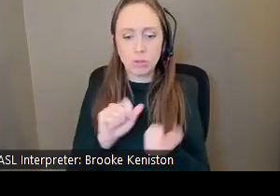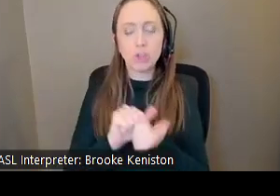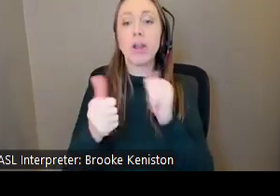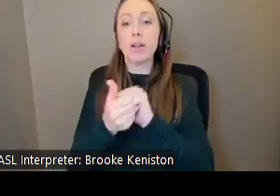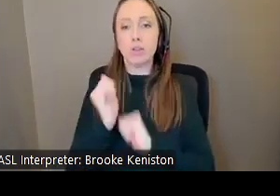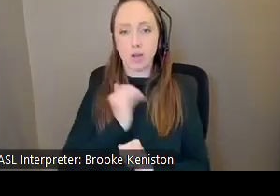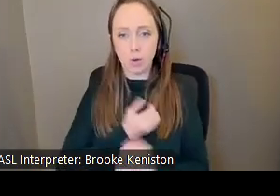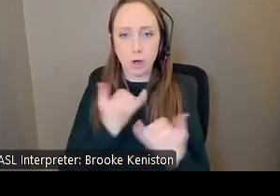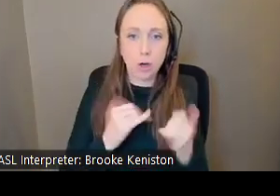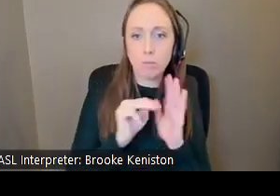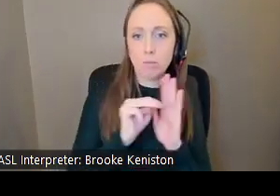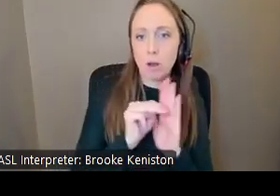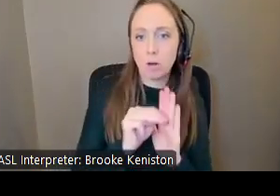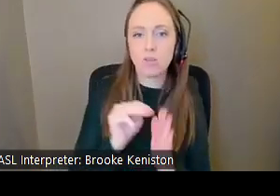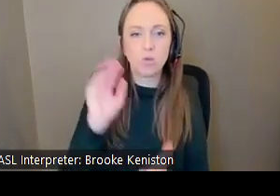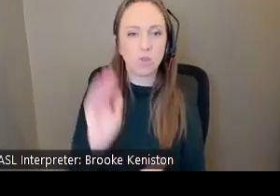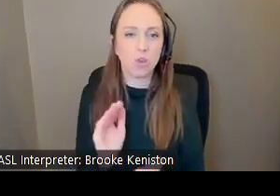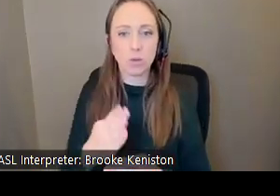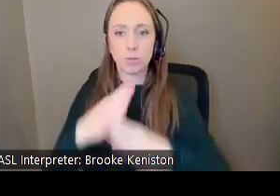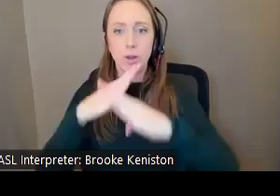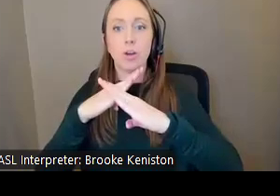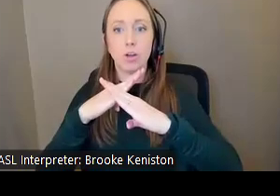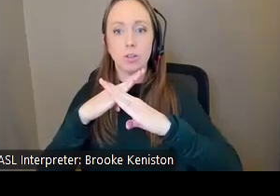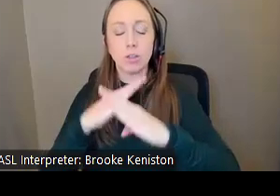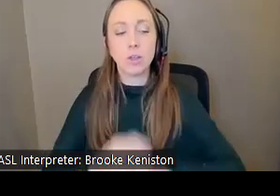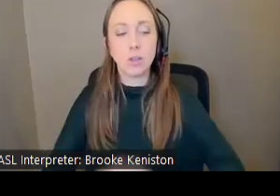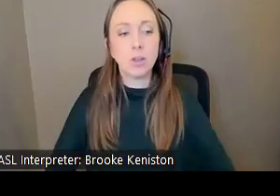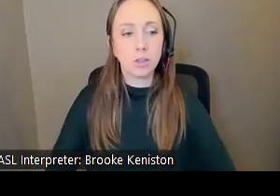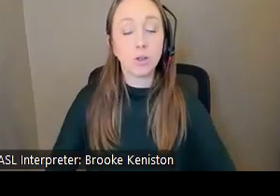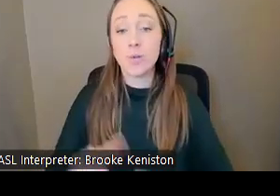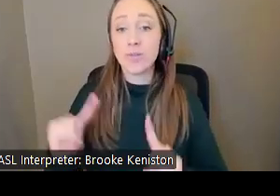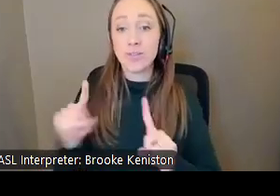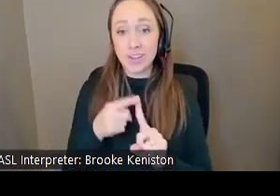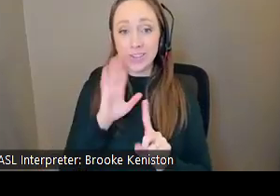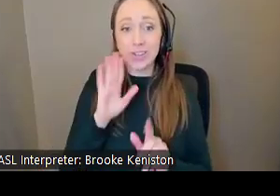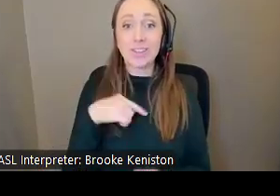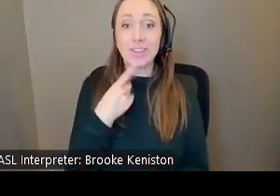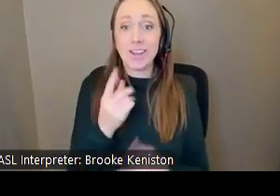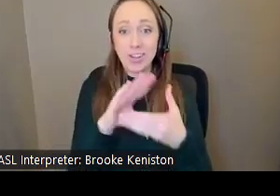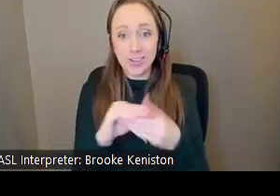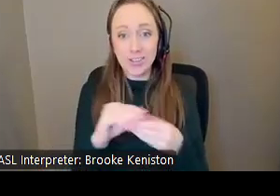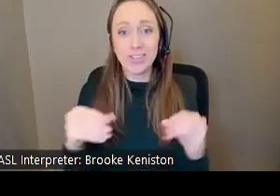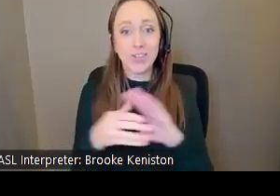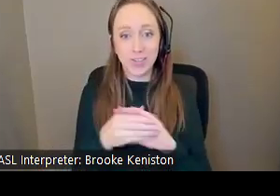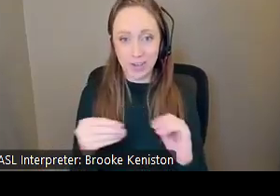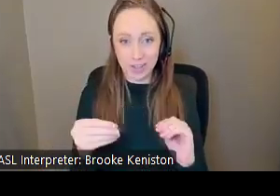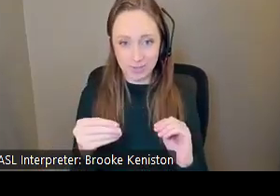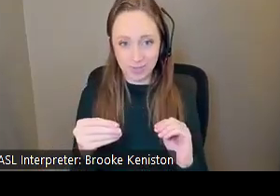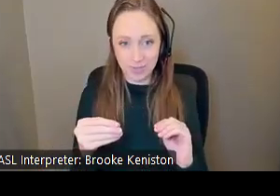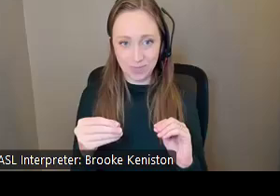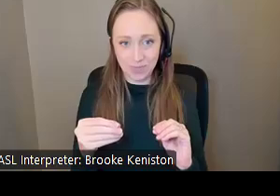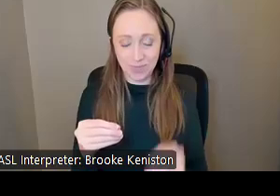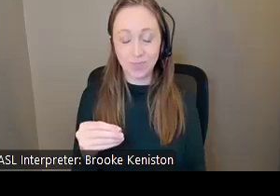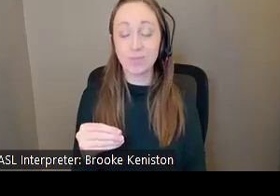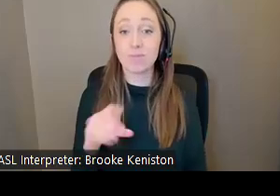that. So to help us get started, let me begin with a story. It is a story about two companies